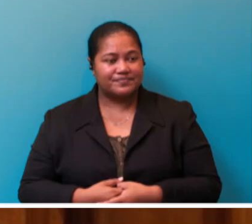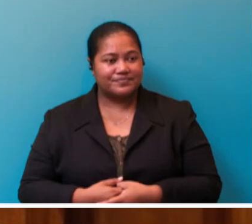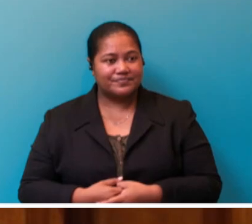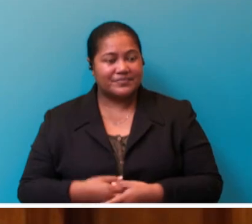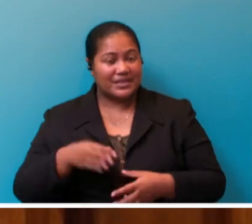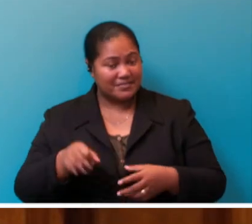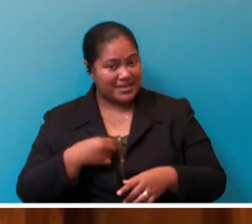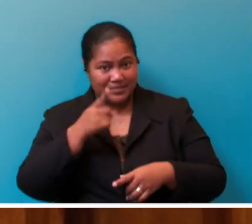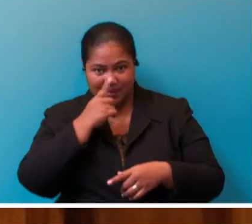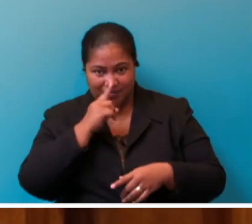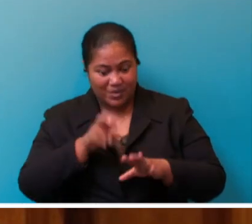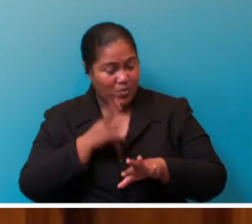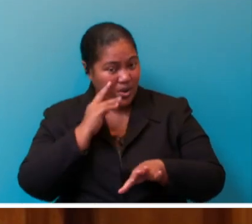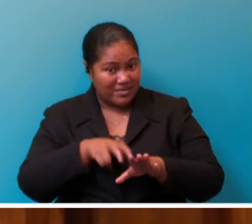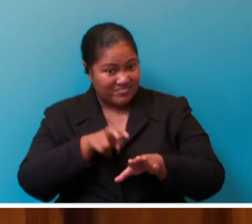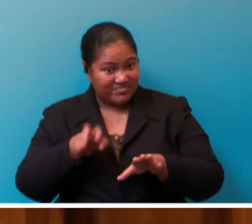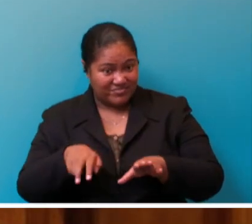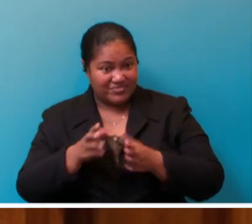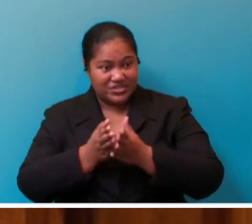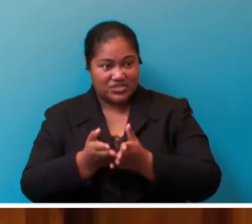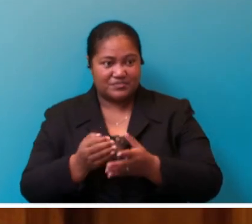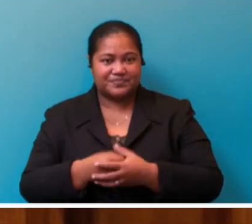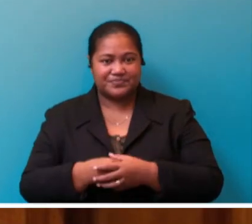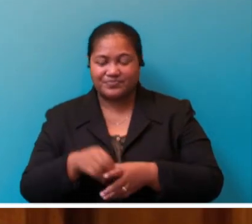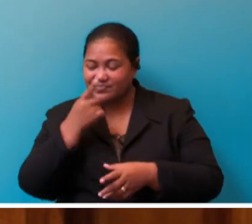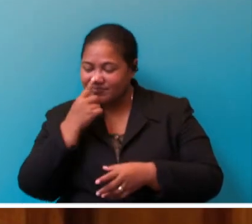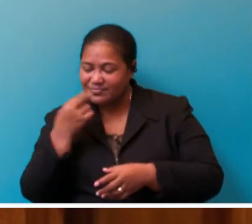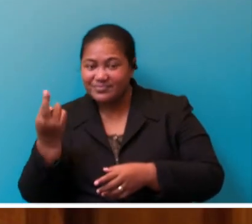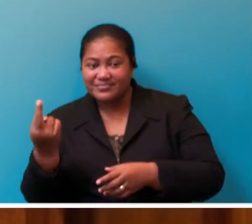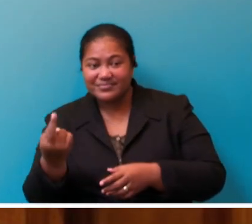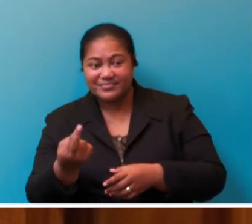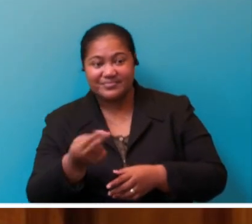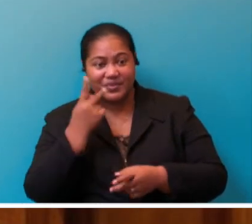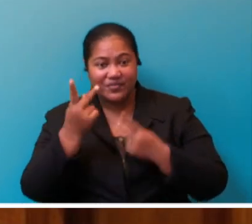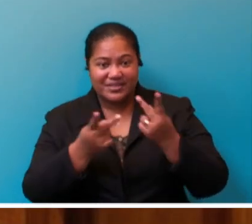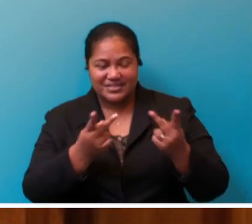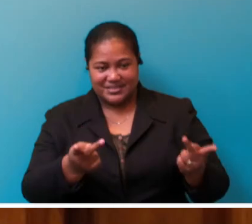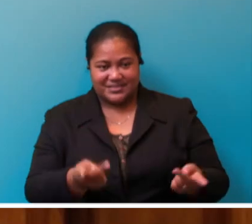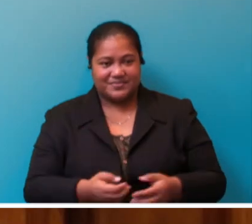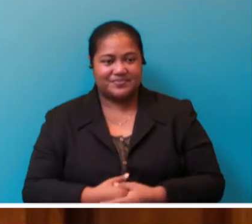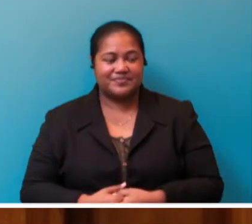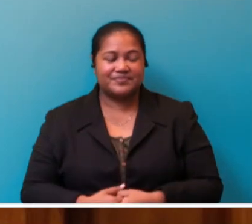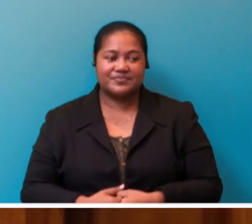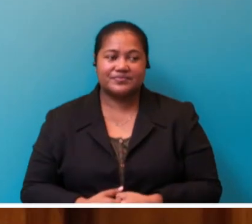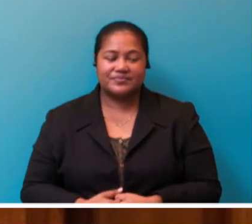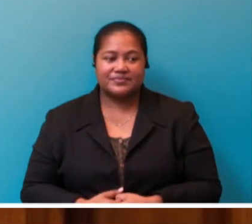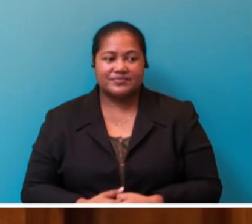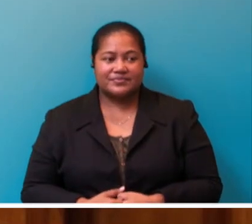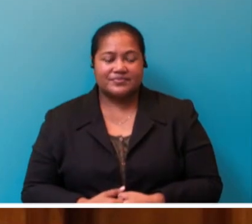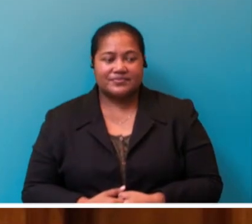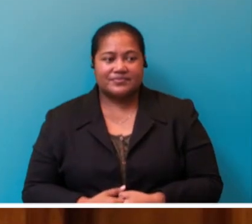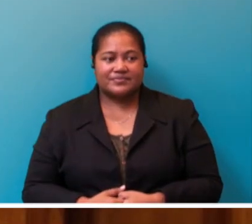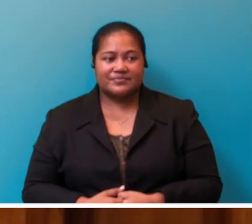who are getting off the ships to do pre-approved shore excursions, tours, and visits is growing. Mr. Speaker said